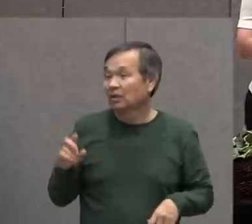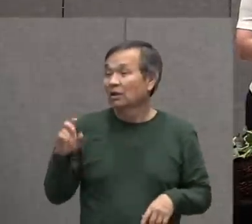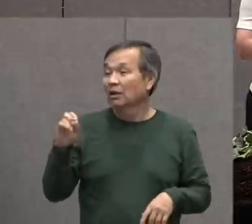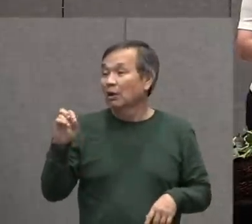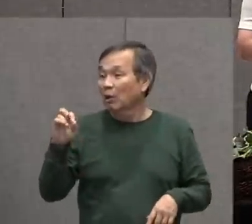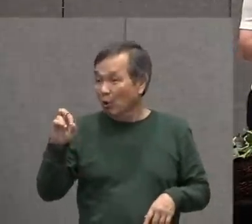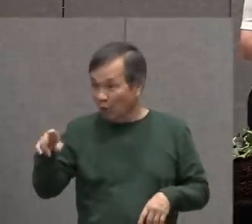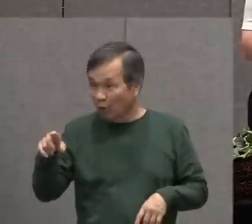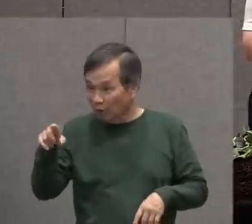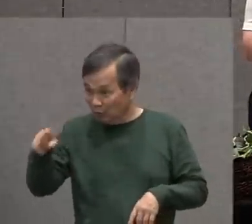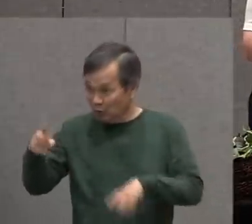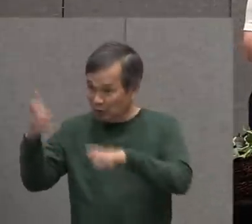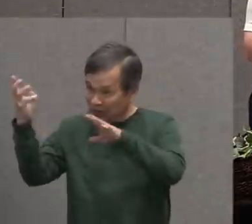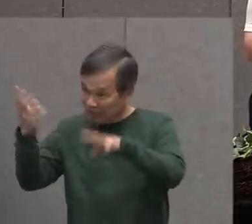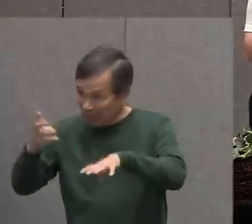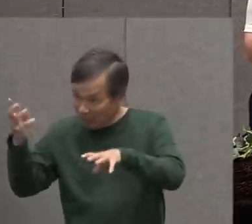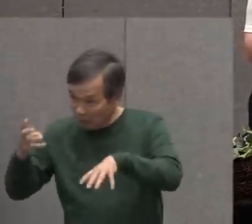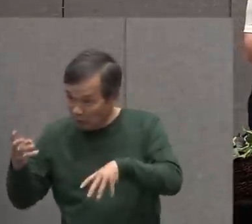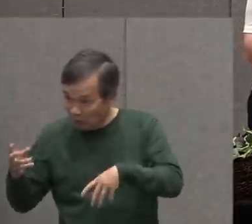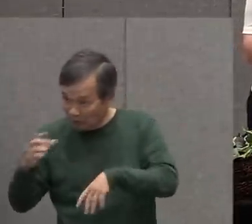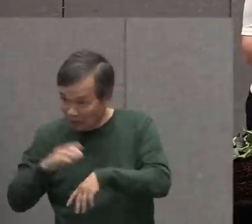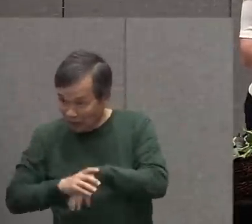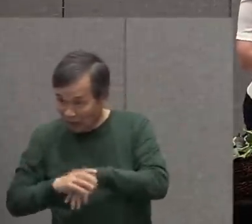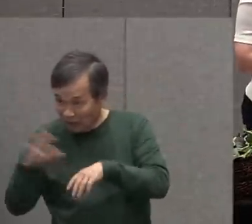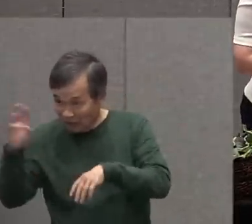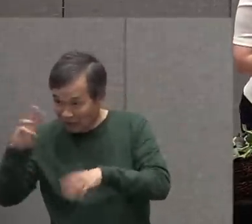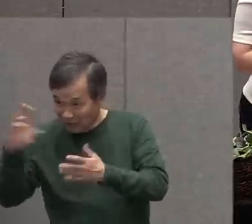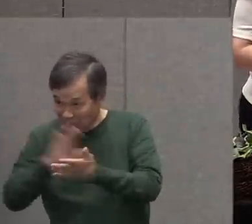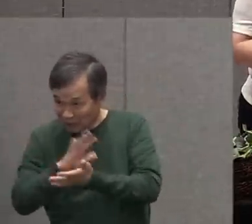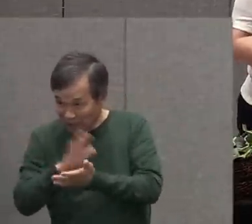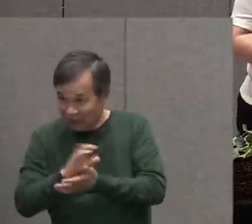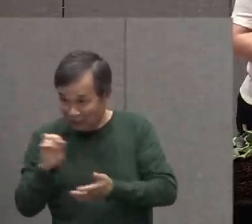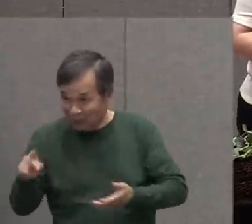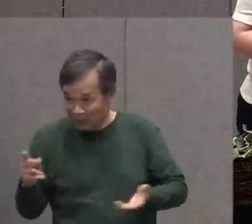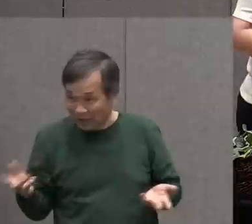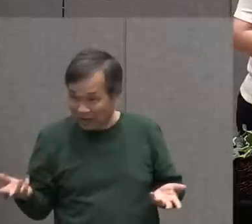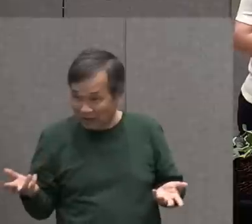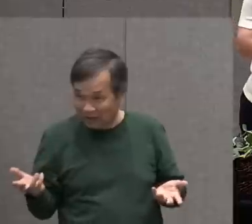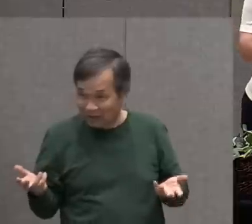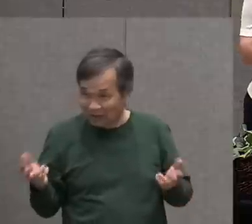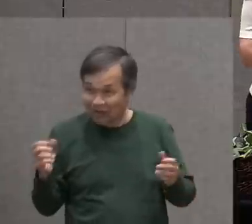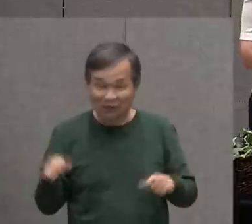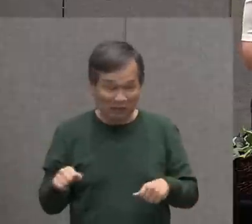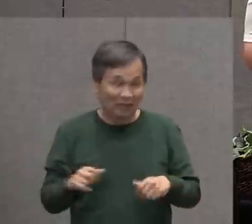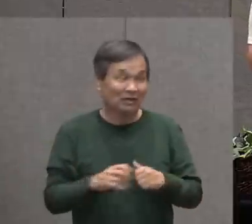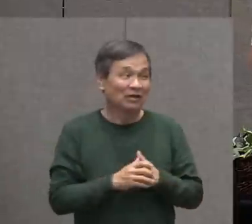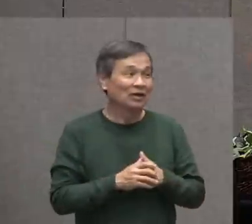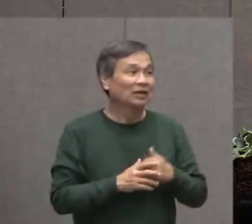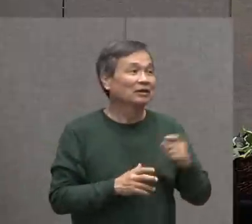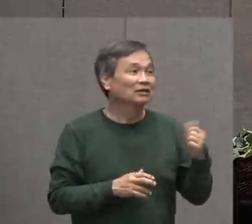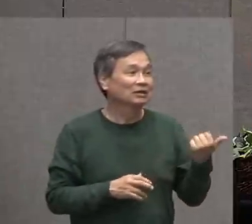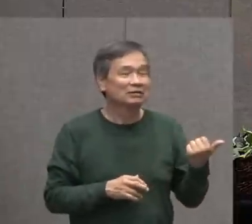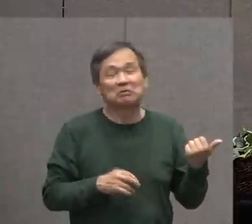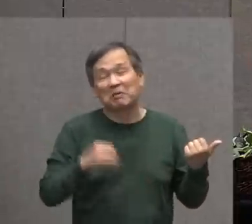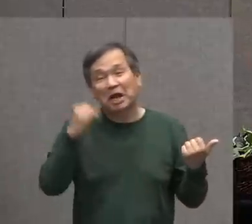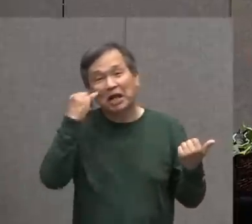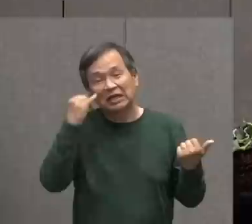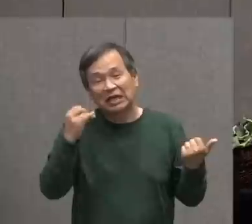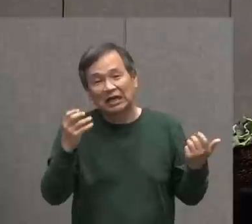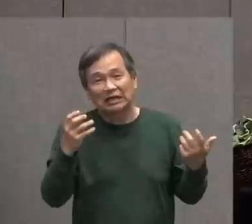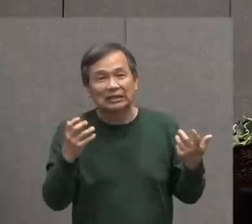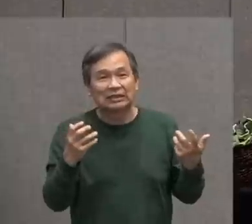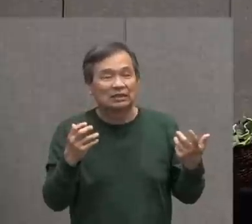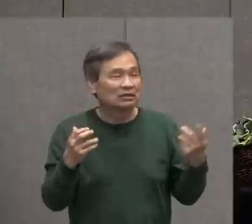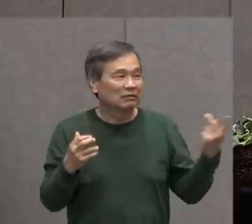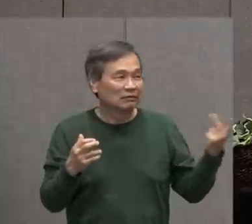be available to you to download, too. It's the actual handout that you could have. And a variation of this could just be that instead of us